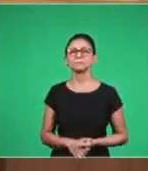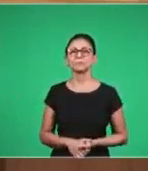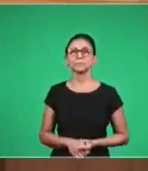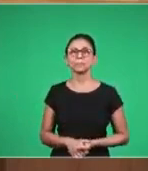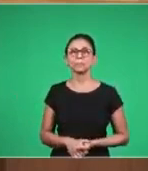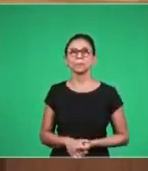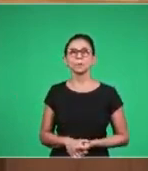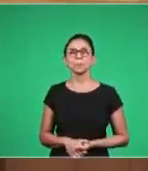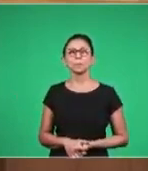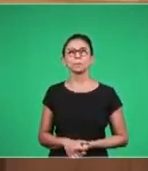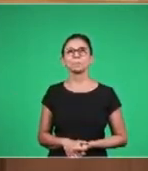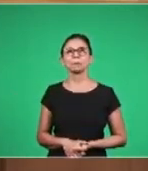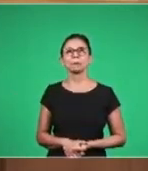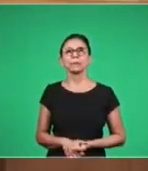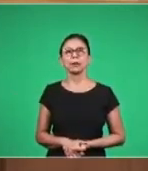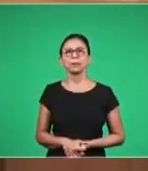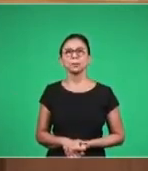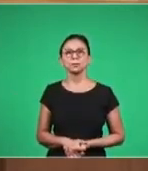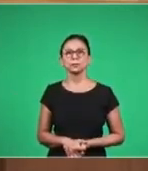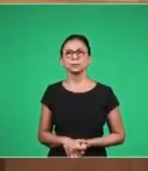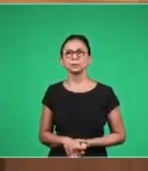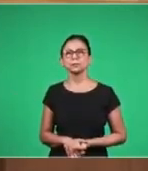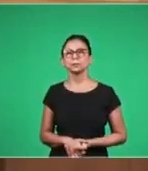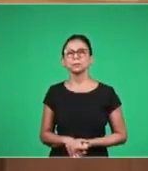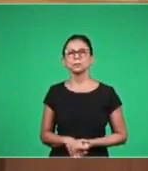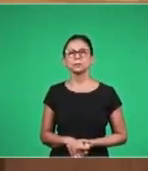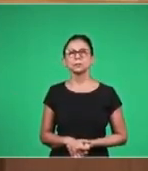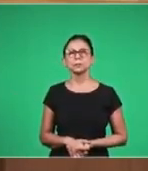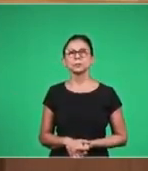are now passing on to Pastor Jedochi right now.